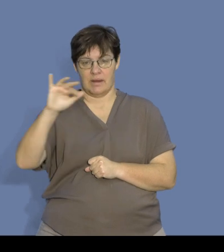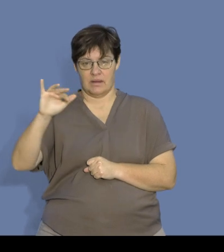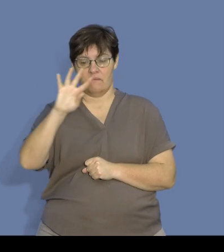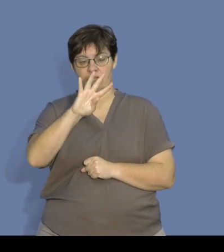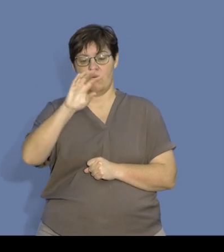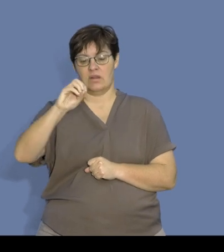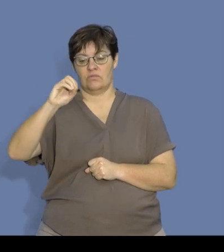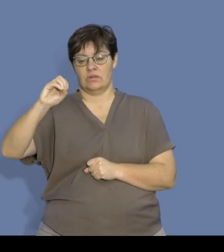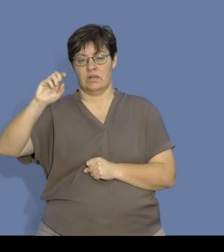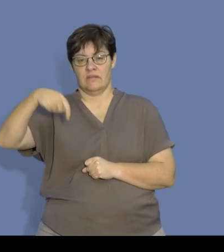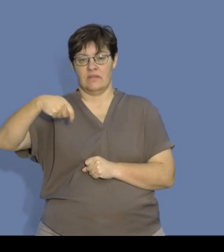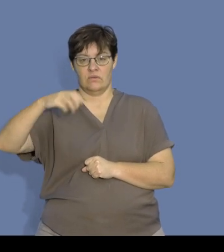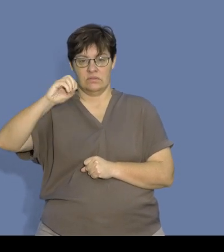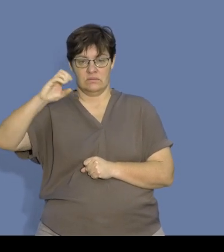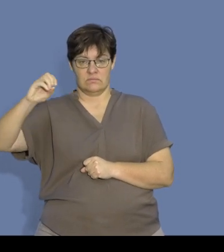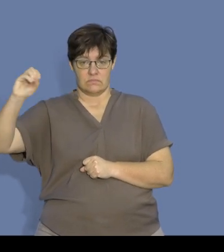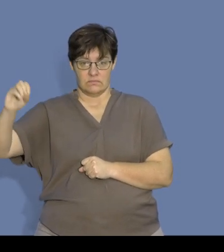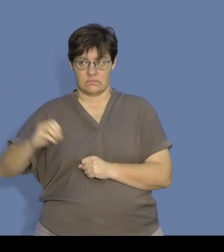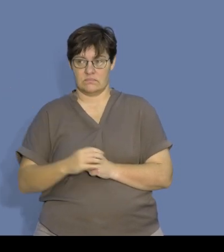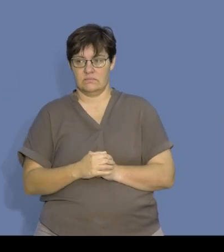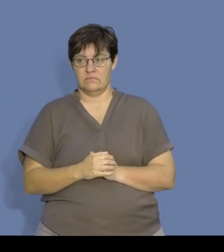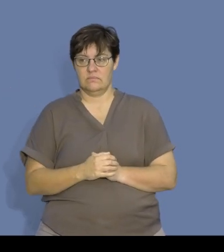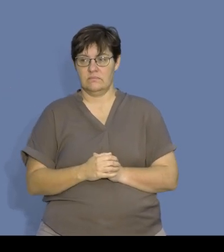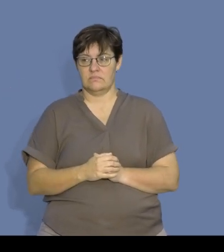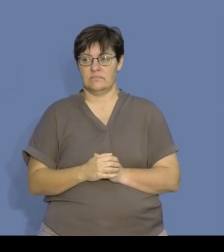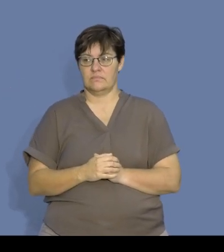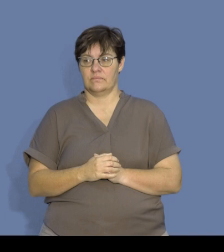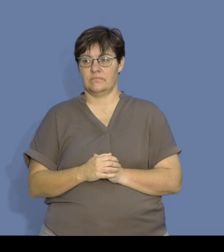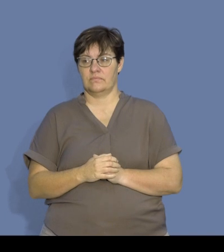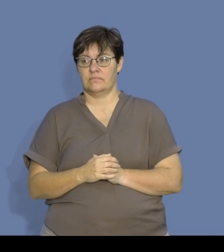1,400,000. So I'm obviously filling that in. So